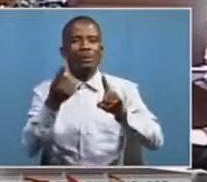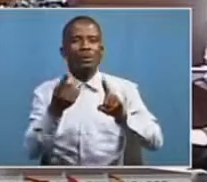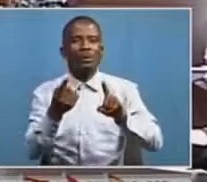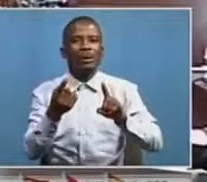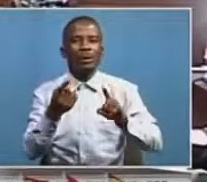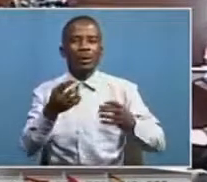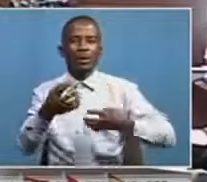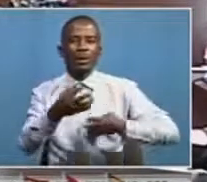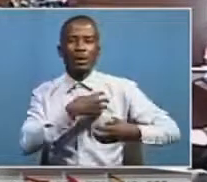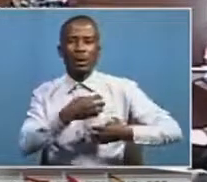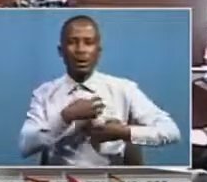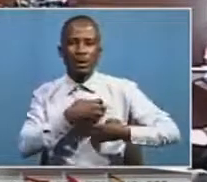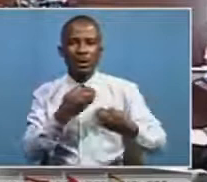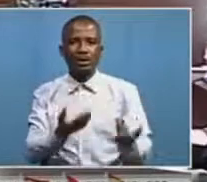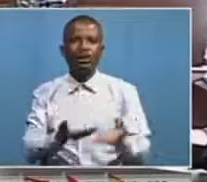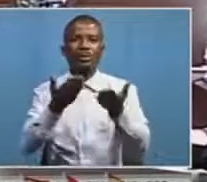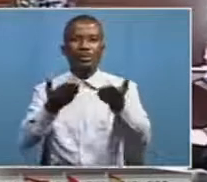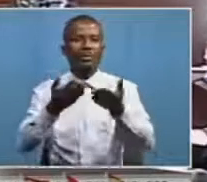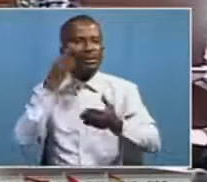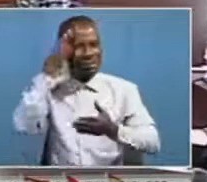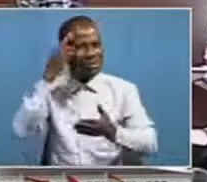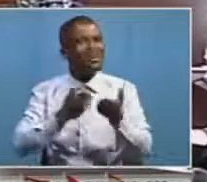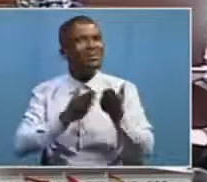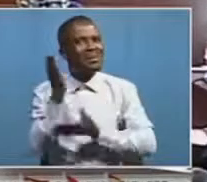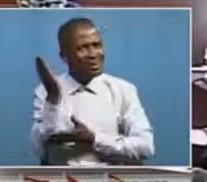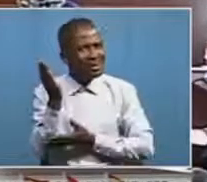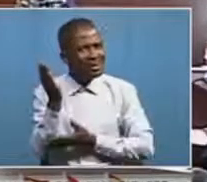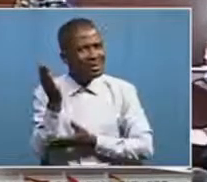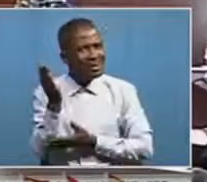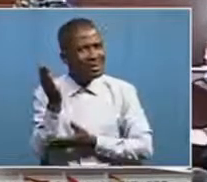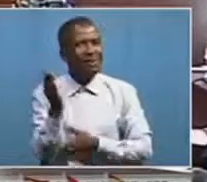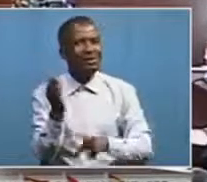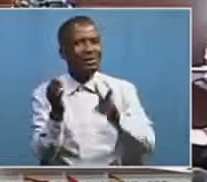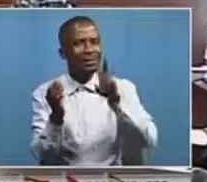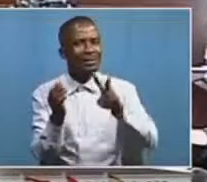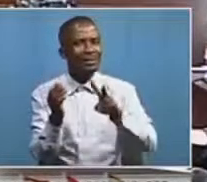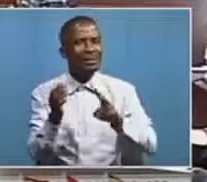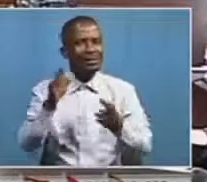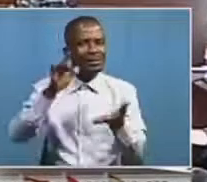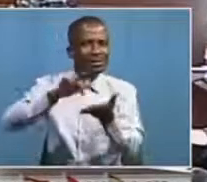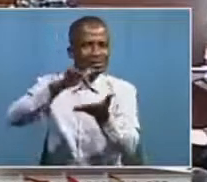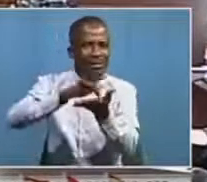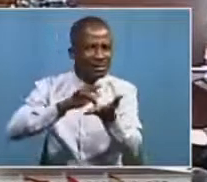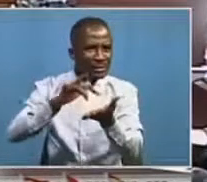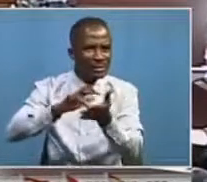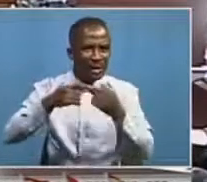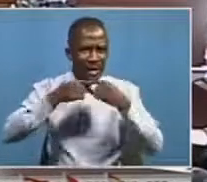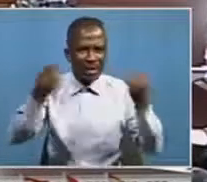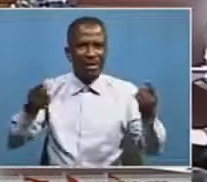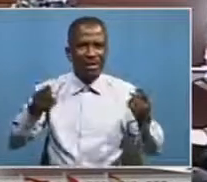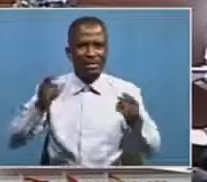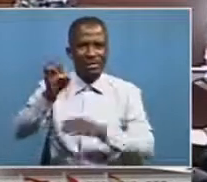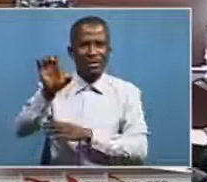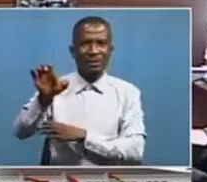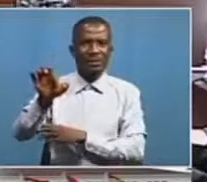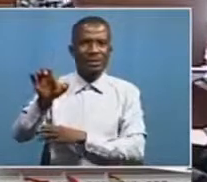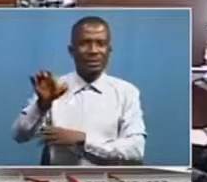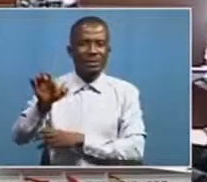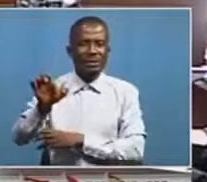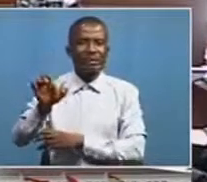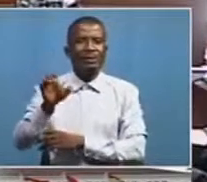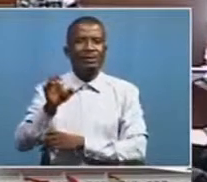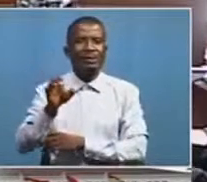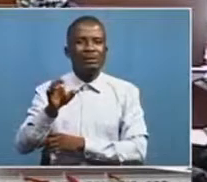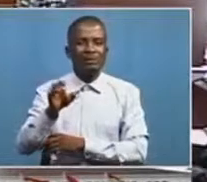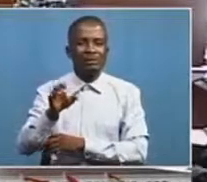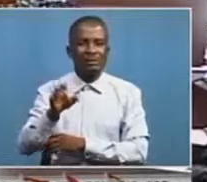petition discloses any reasonable course of action, whether or not, based on the data contained in the declaration of the first respondent of the second respondent